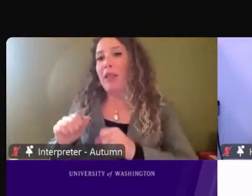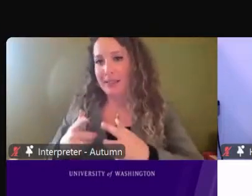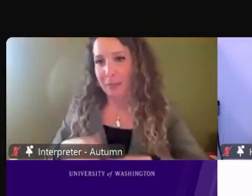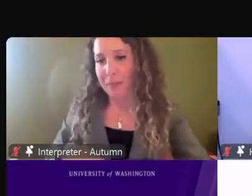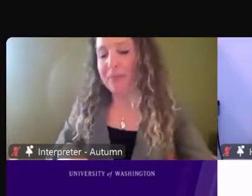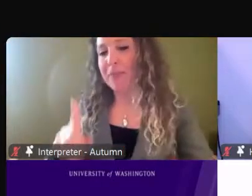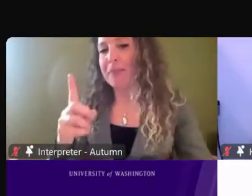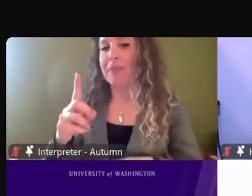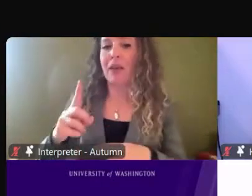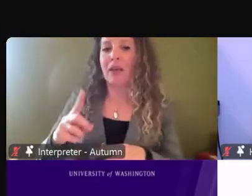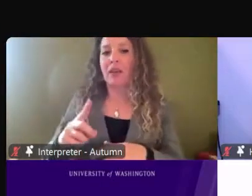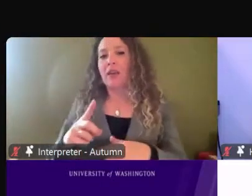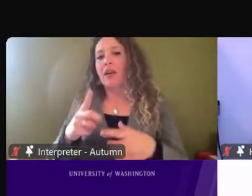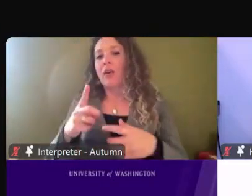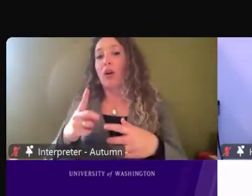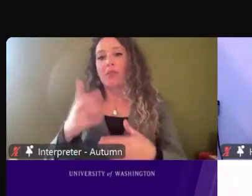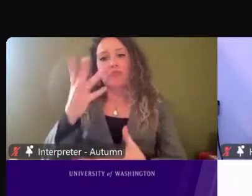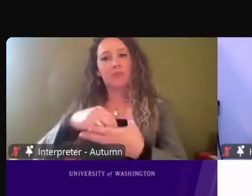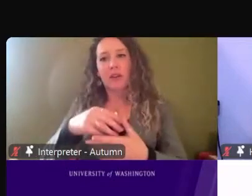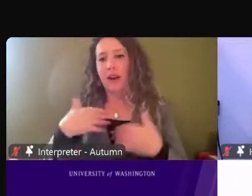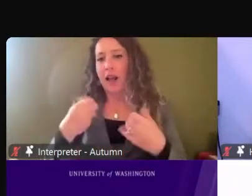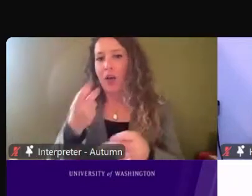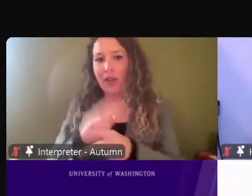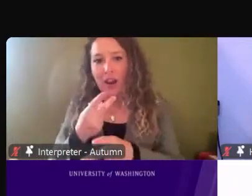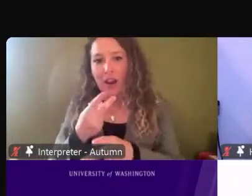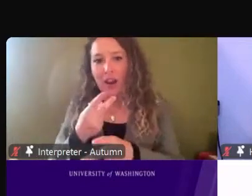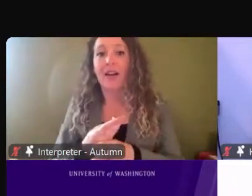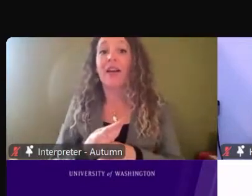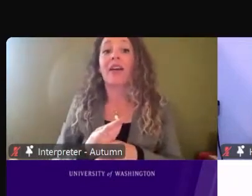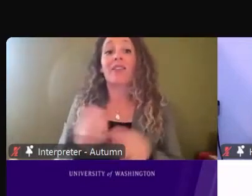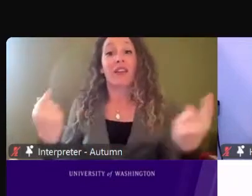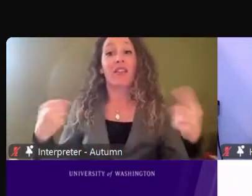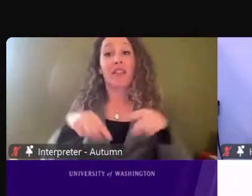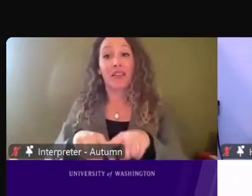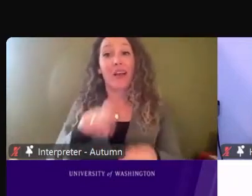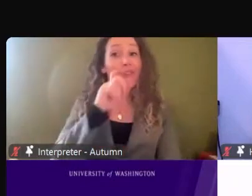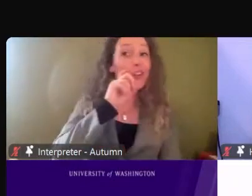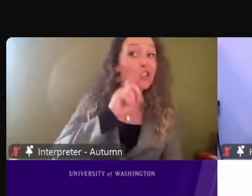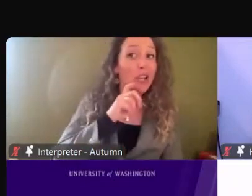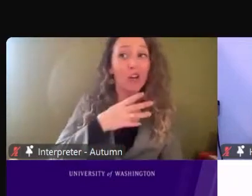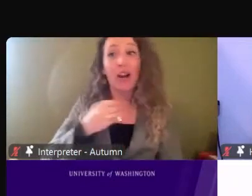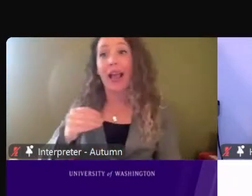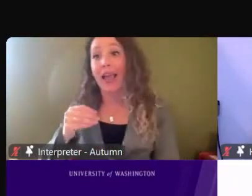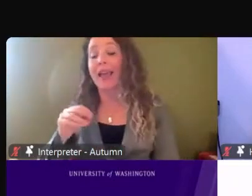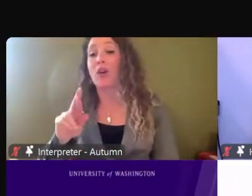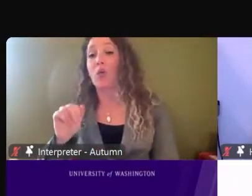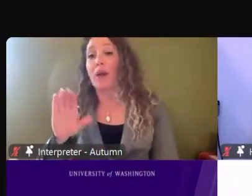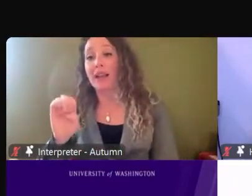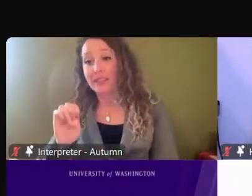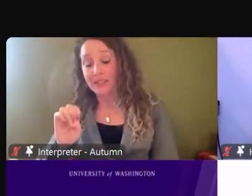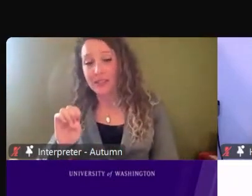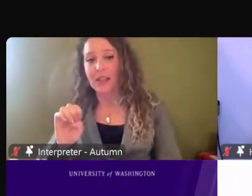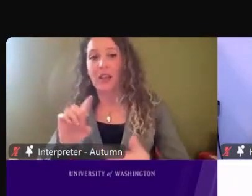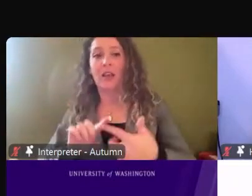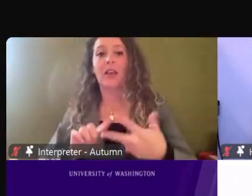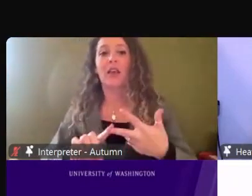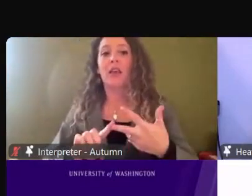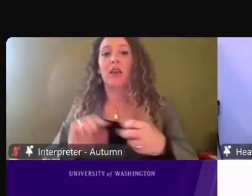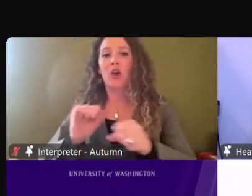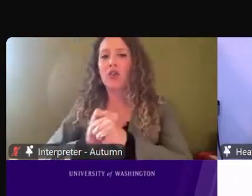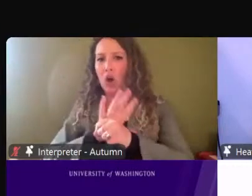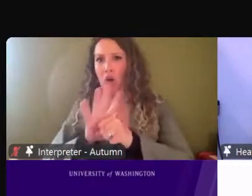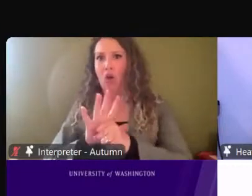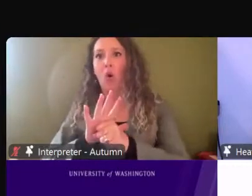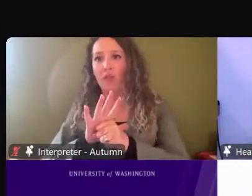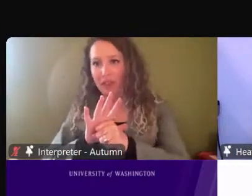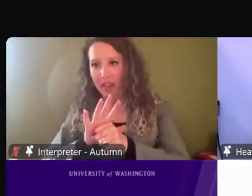that ableism co-occurred at the intersections of gender and race. Third, that the COVID pandemic both surfaced